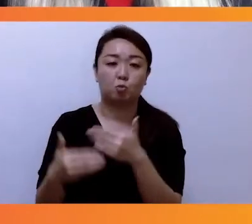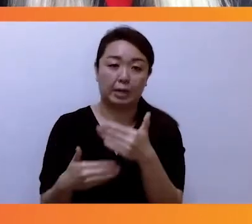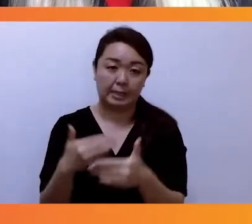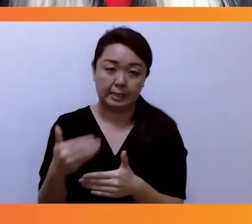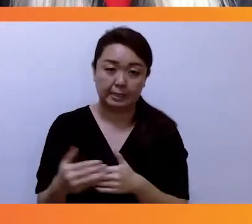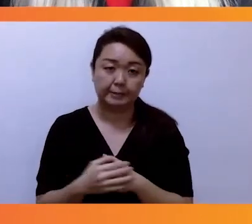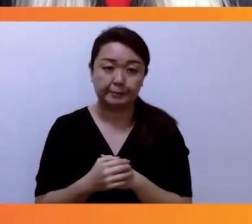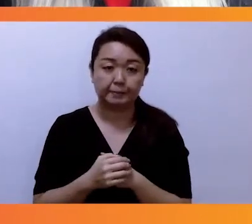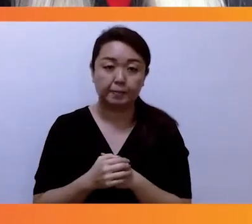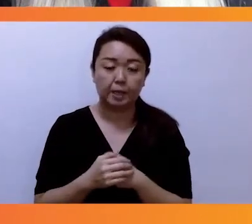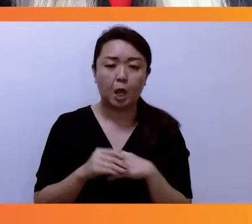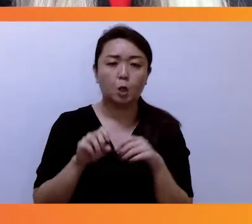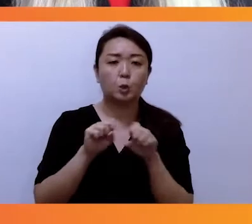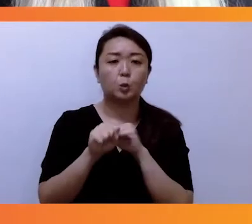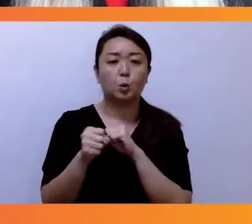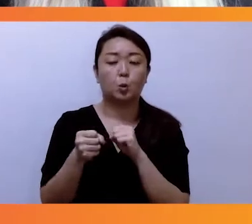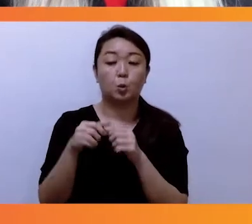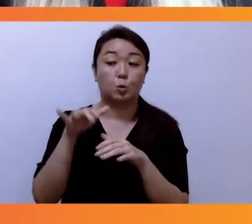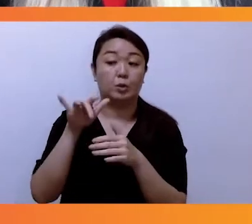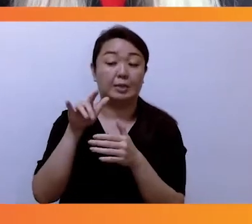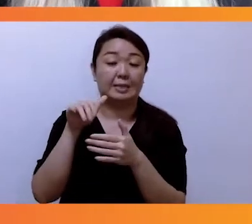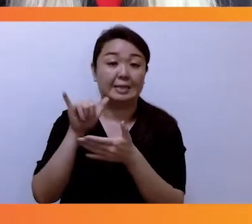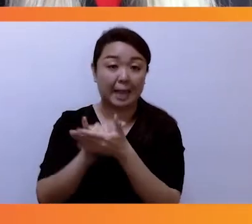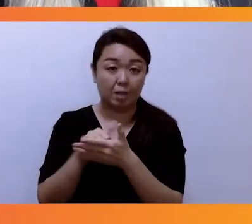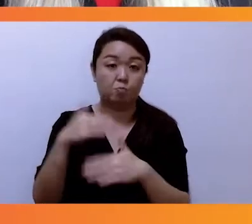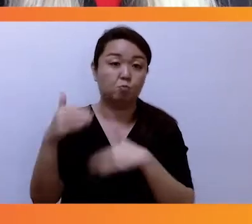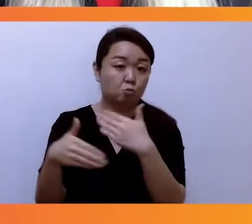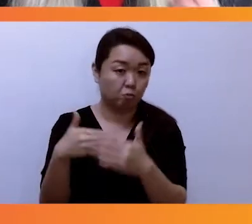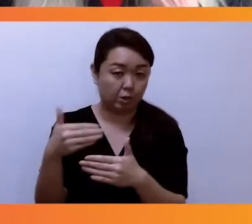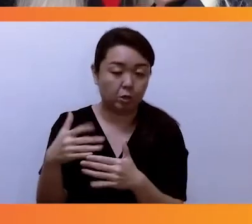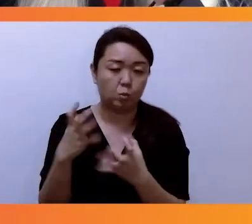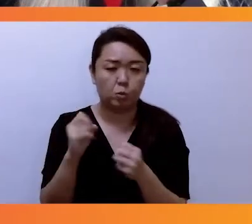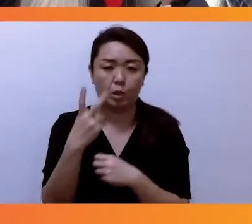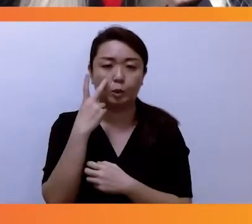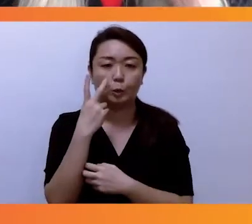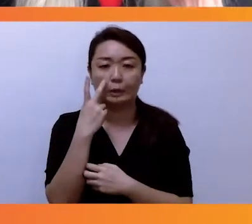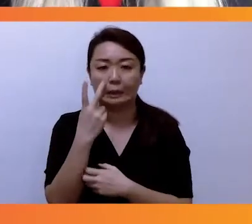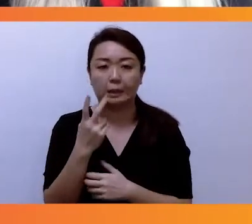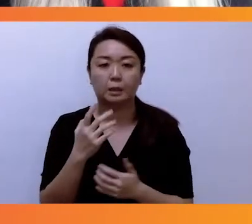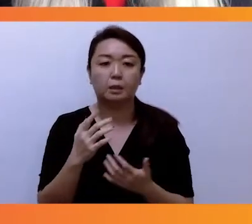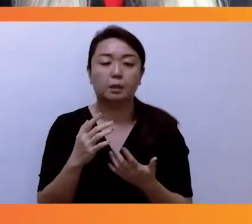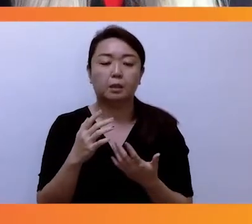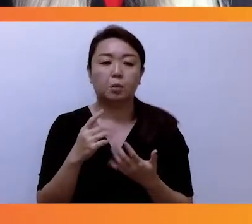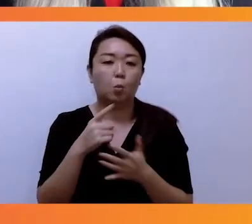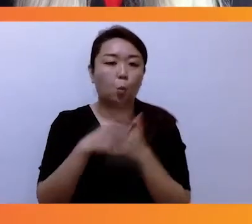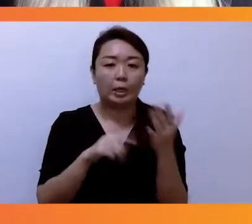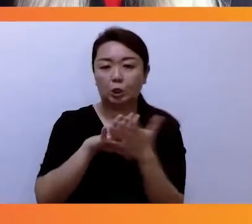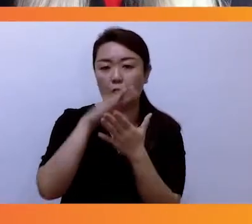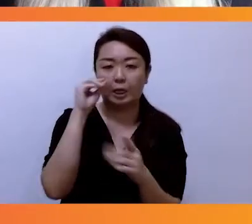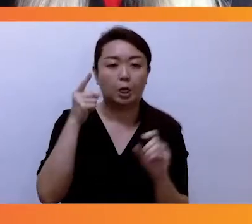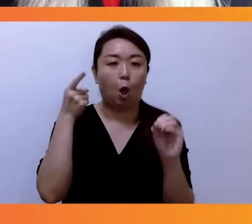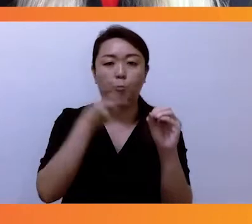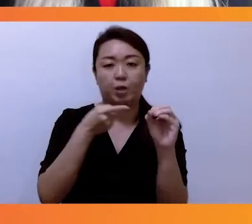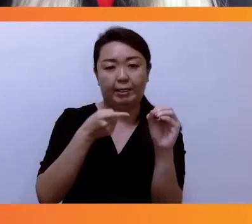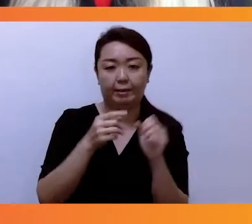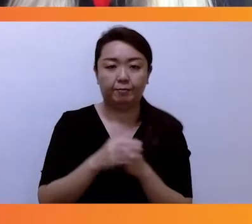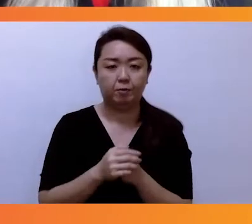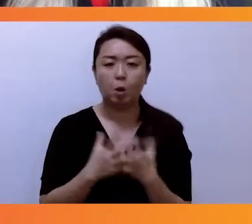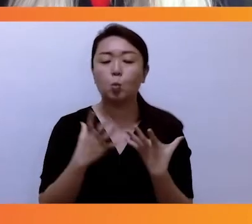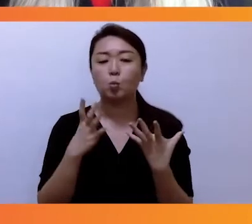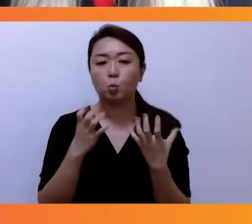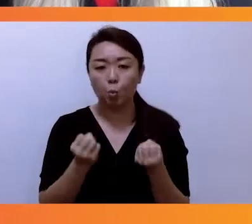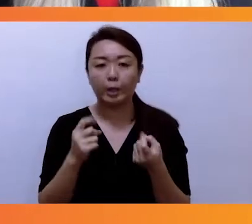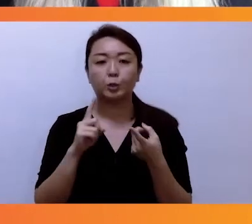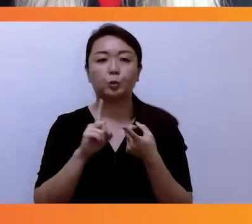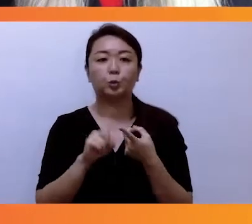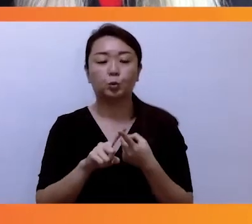to progress. So through that progression, today we want to take a look at the learning objectives. We